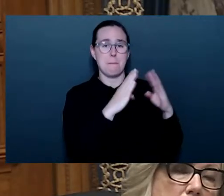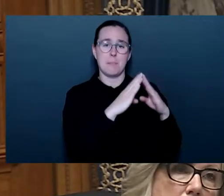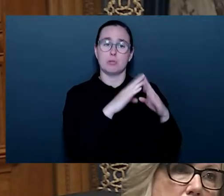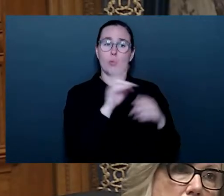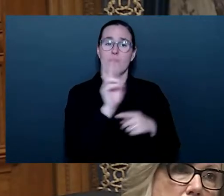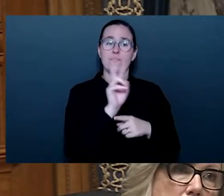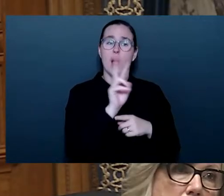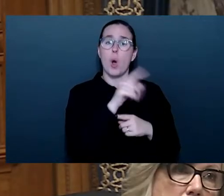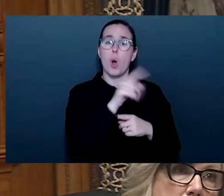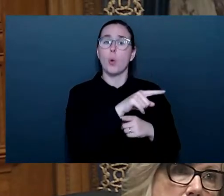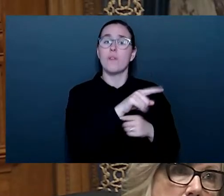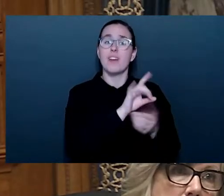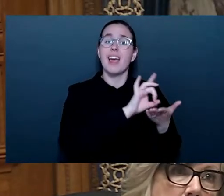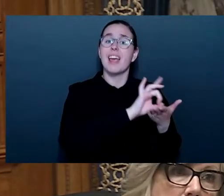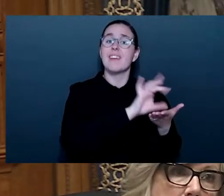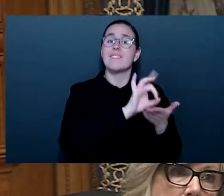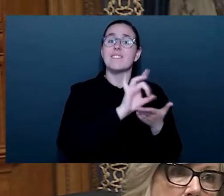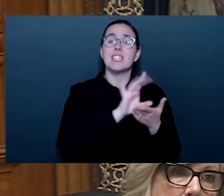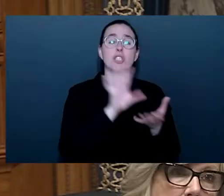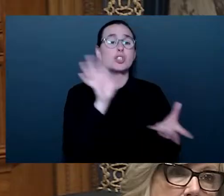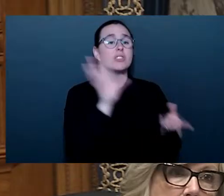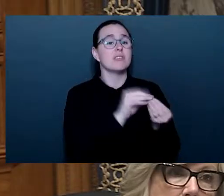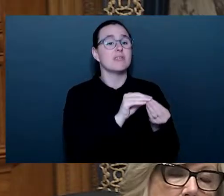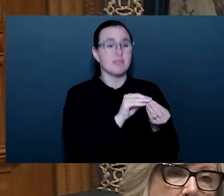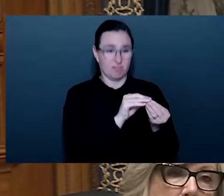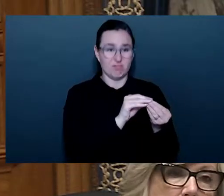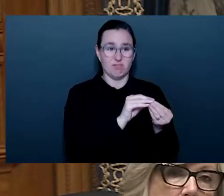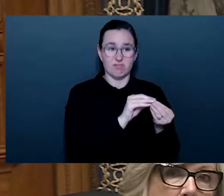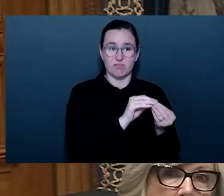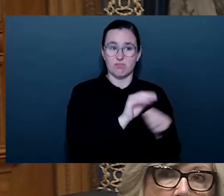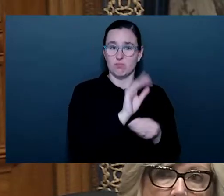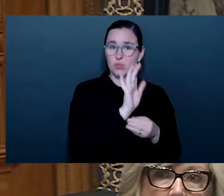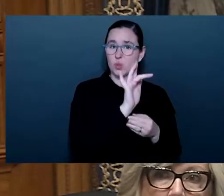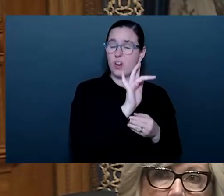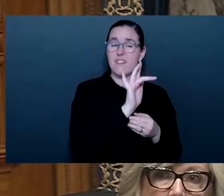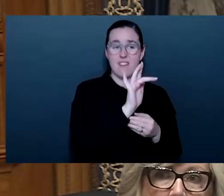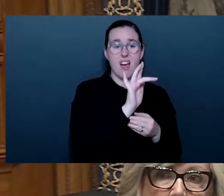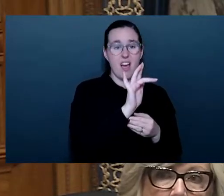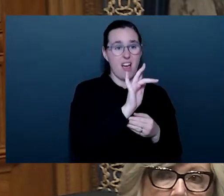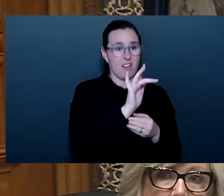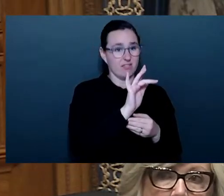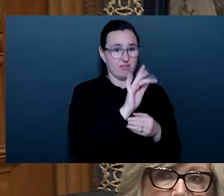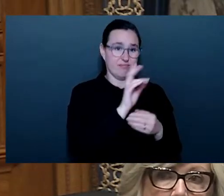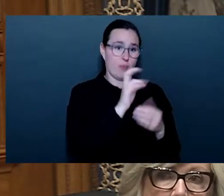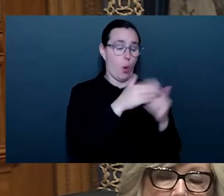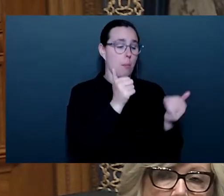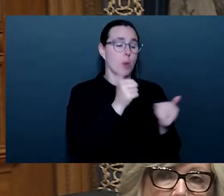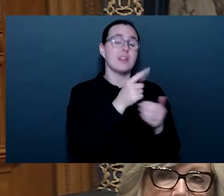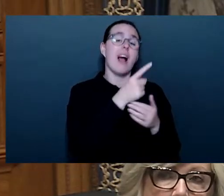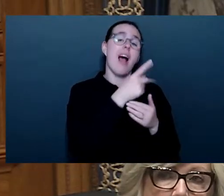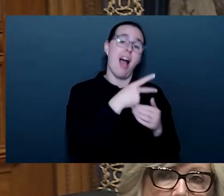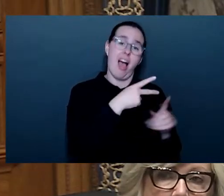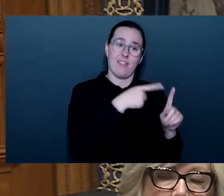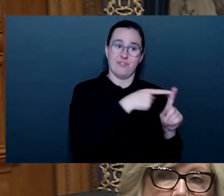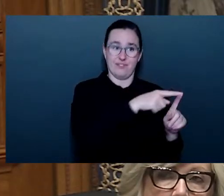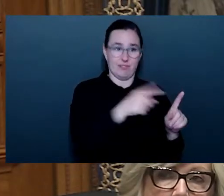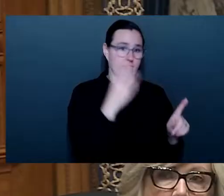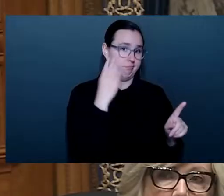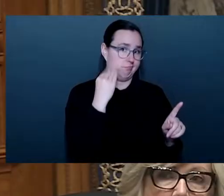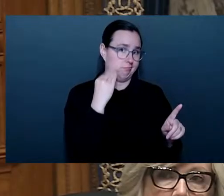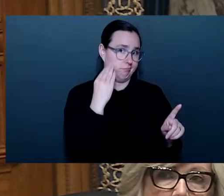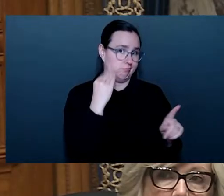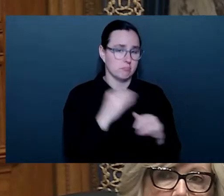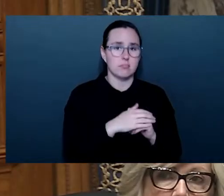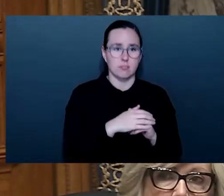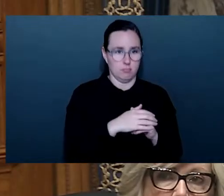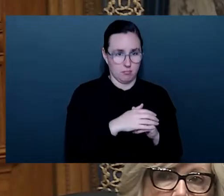of respondents. It's time for this practice to end. The Residential Tenancy Amendment Act